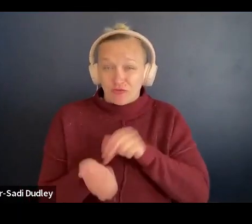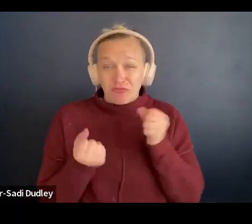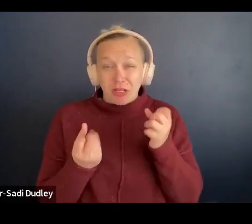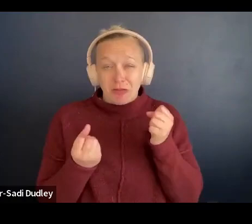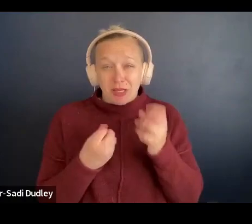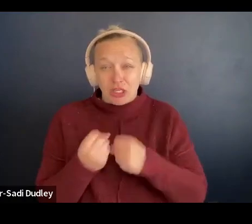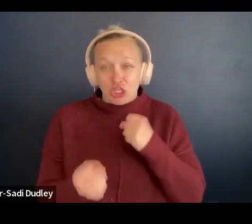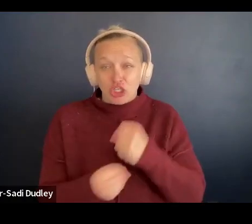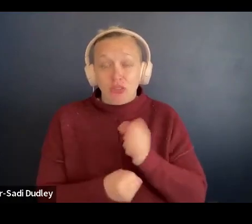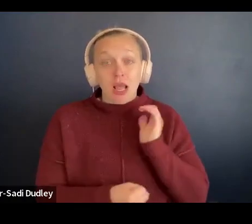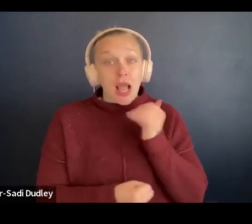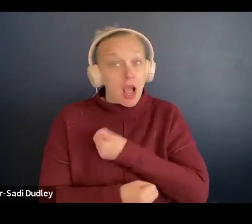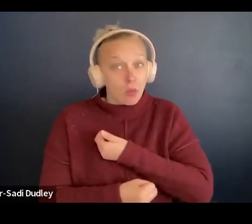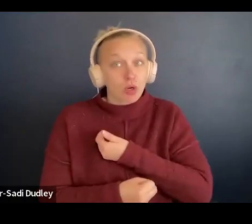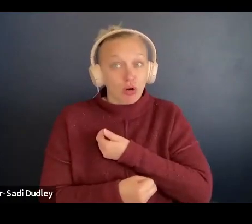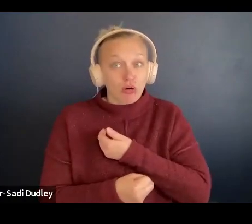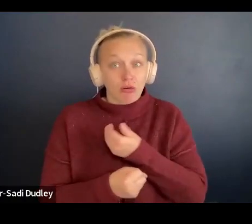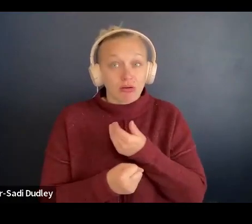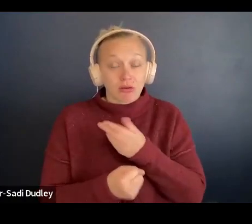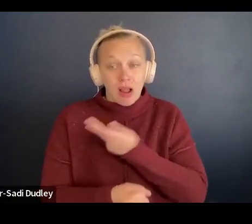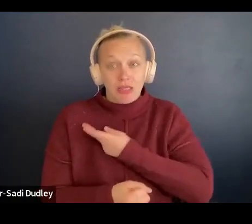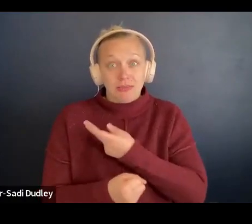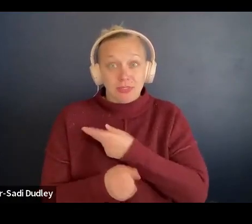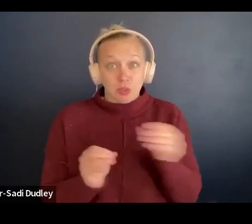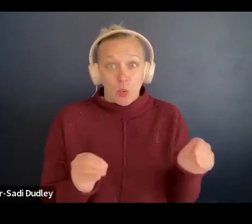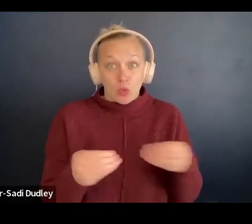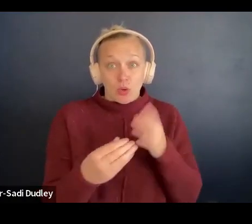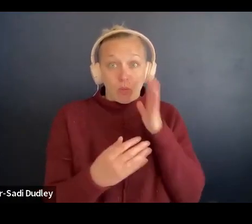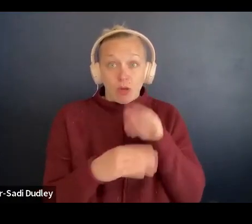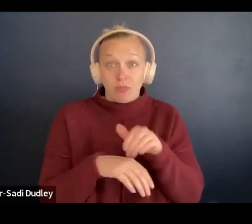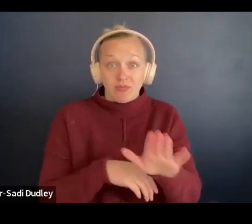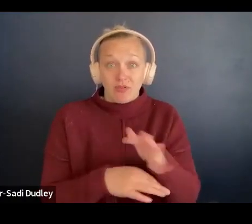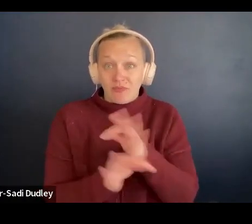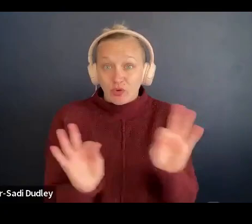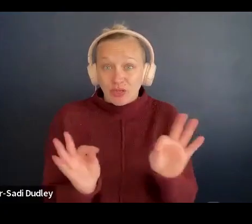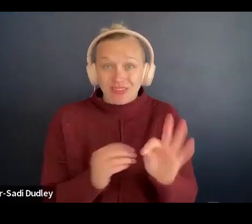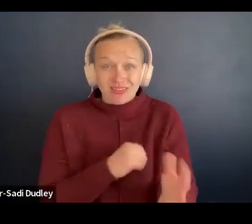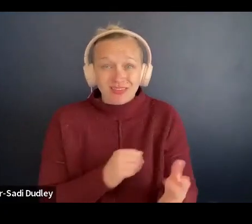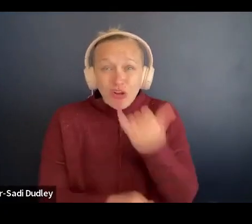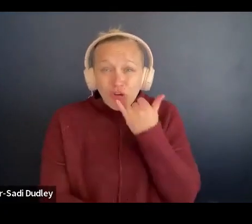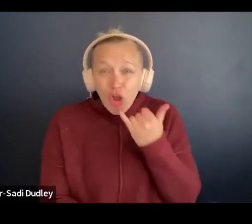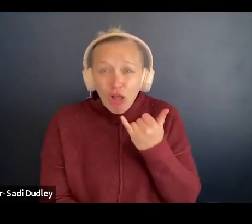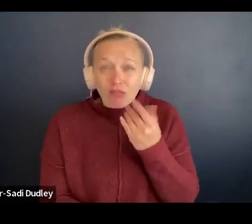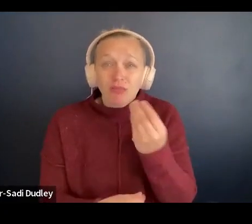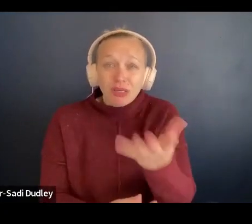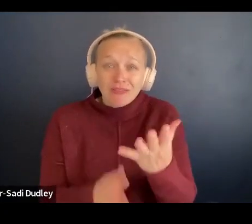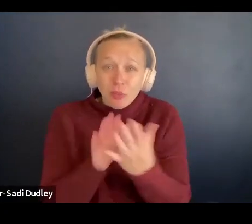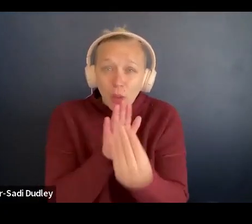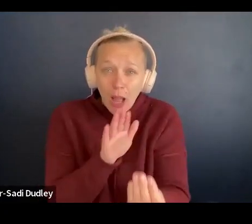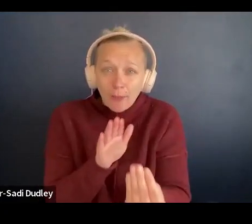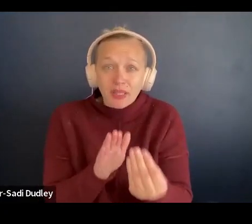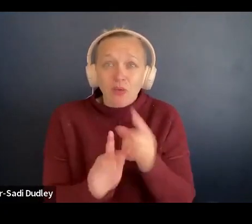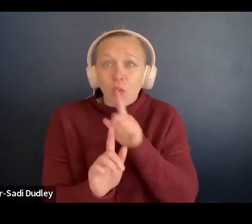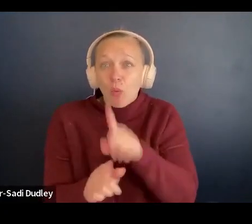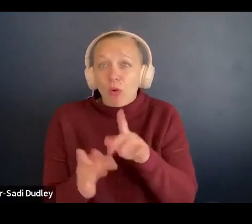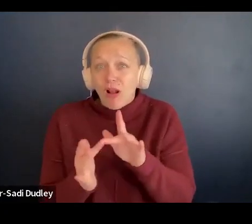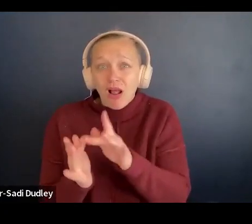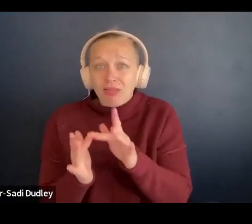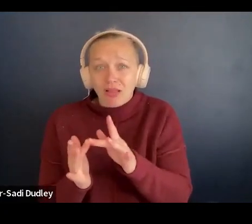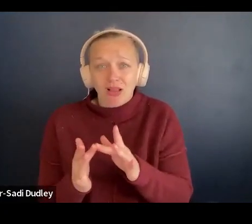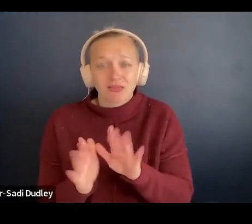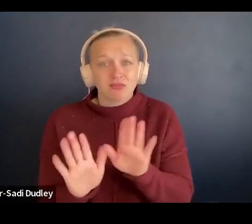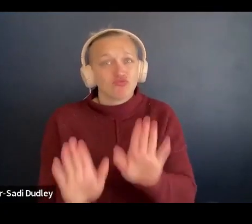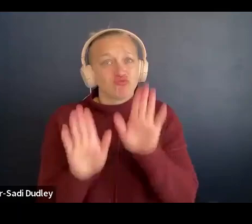for free. You can always call us if you want a copy or order them online. It's just a wonderful resource. So I think that is it for